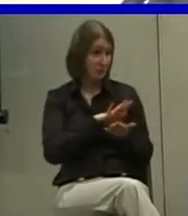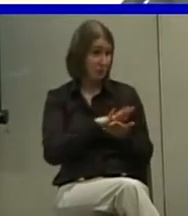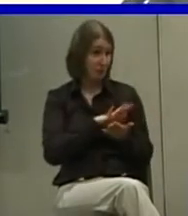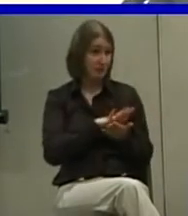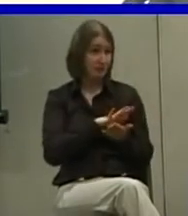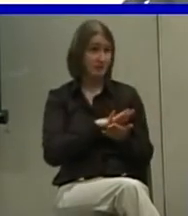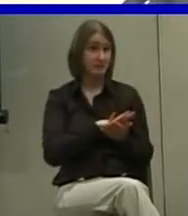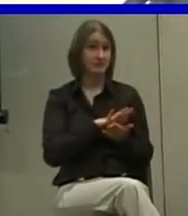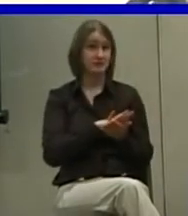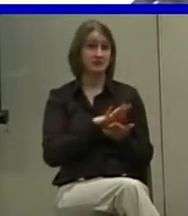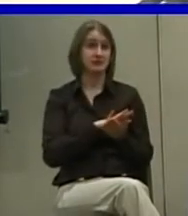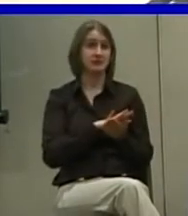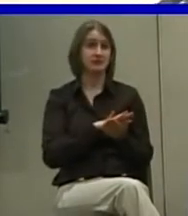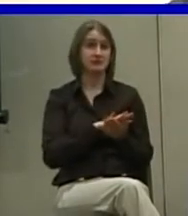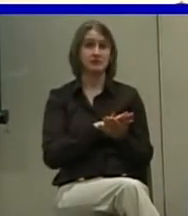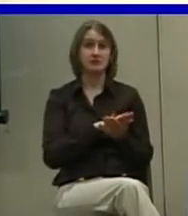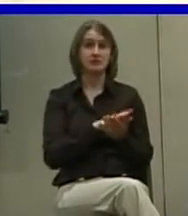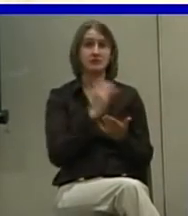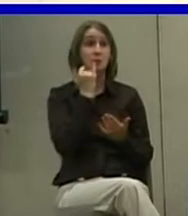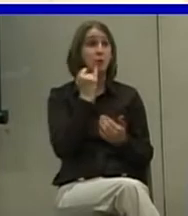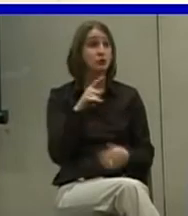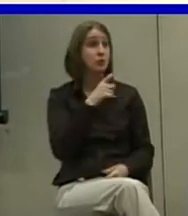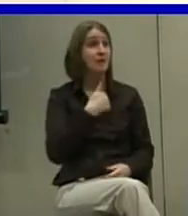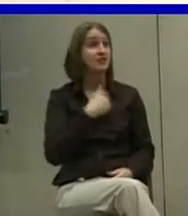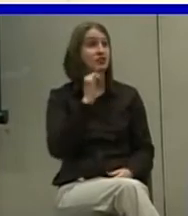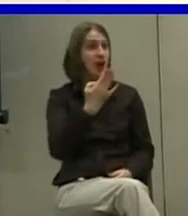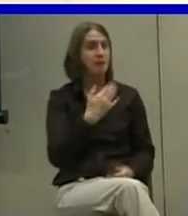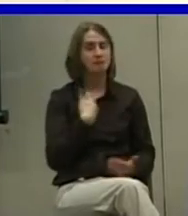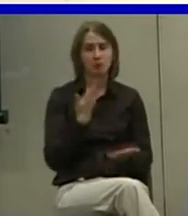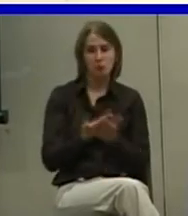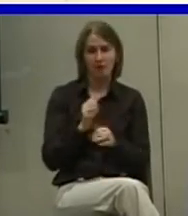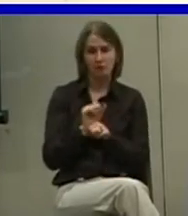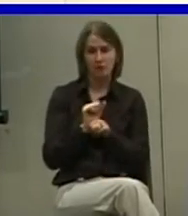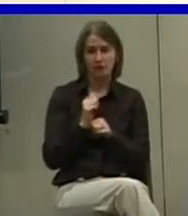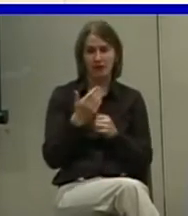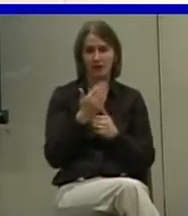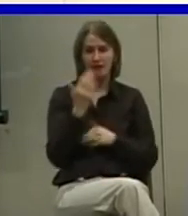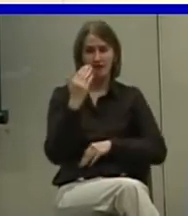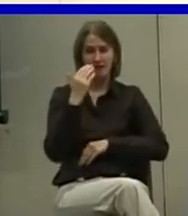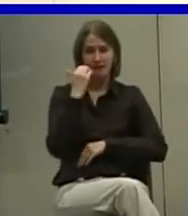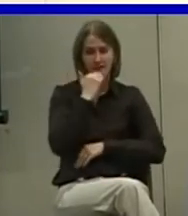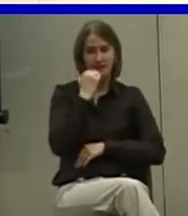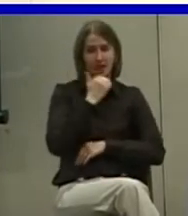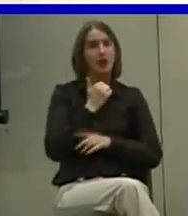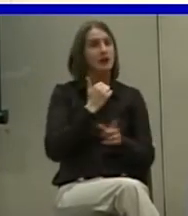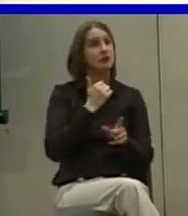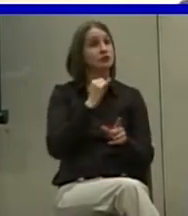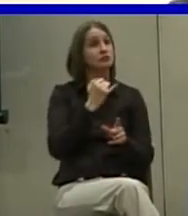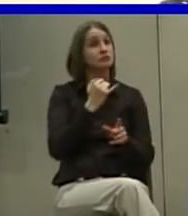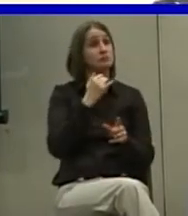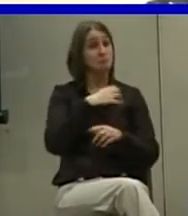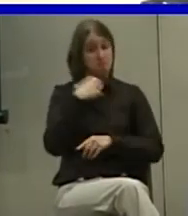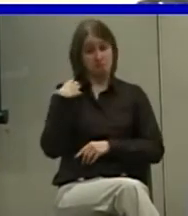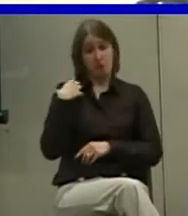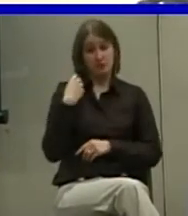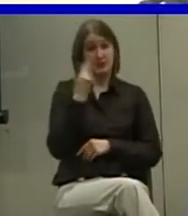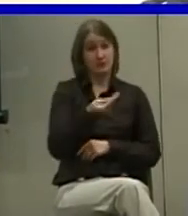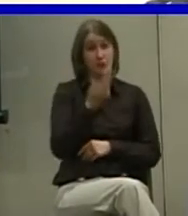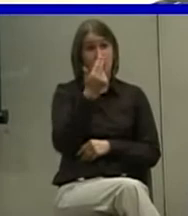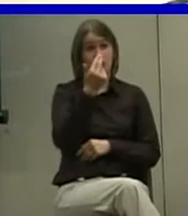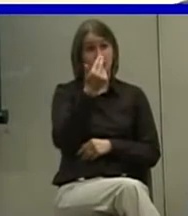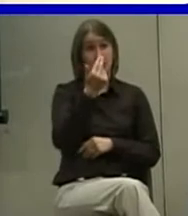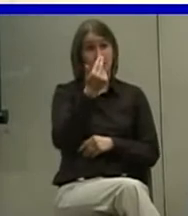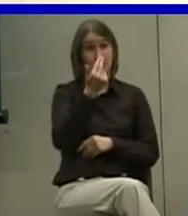you. You have a job, and when you get to work every morning, your boss gives you 13 tasks. You